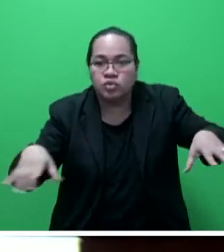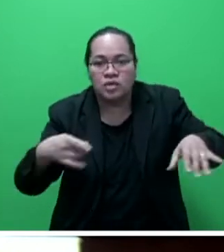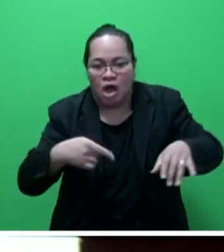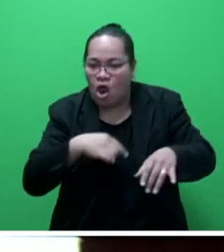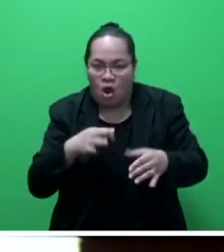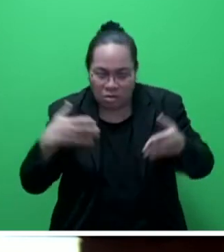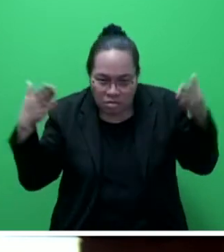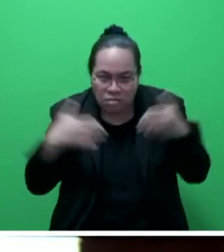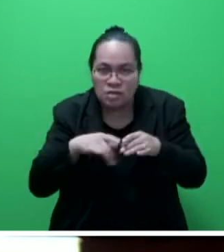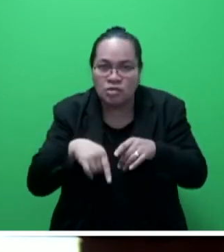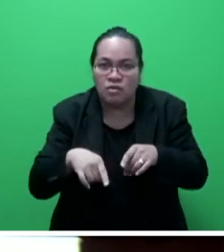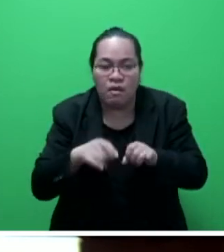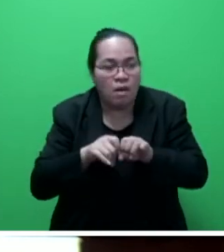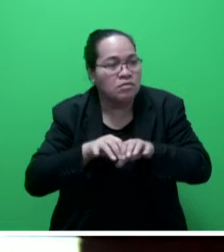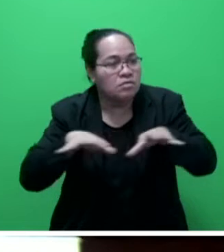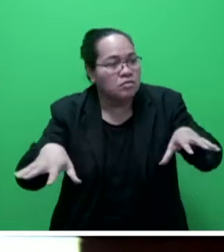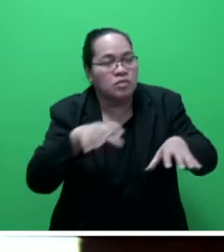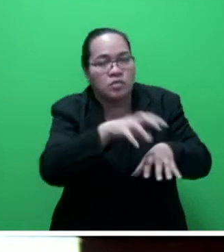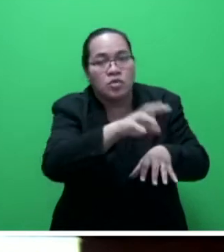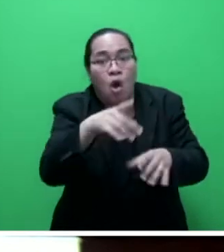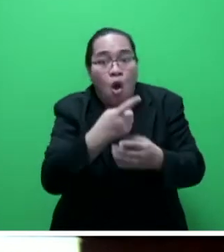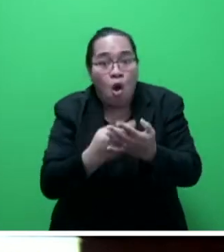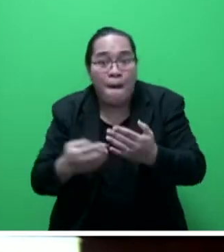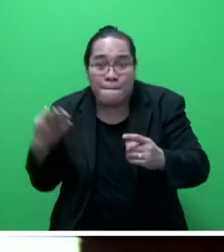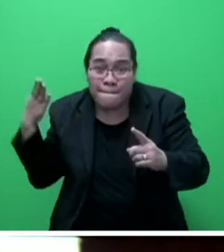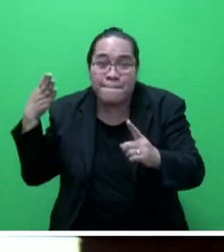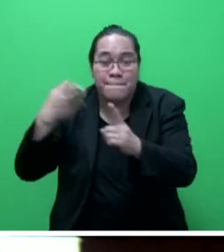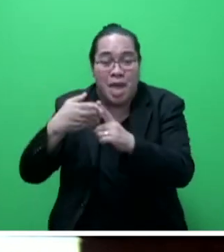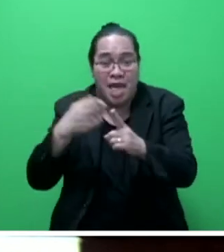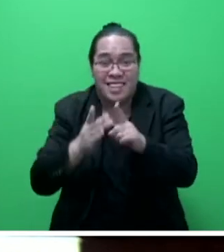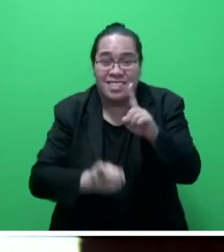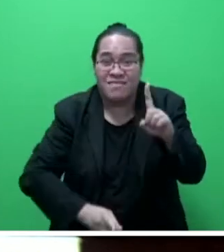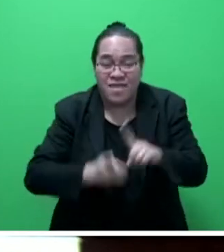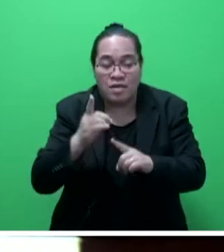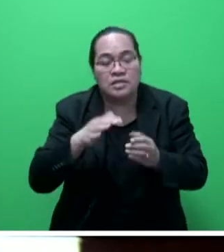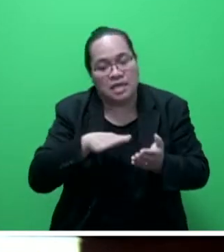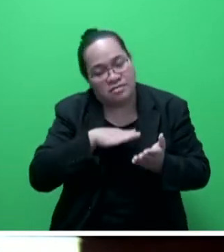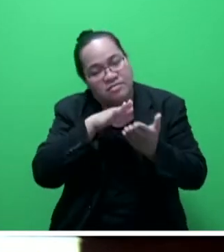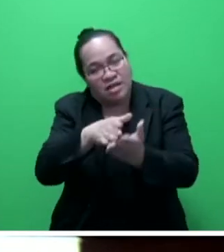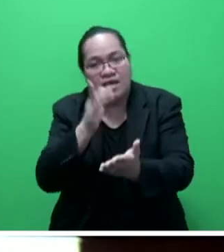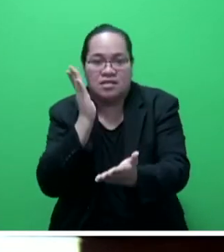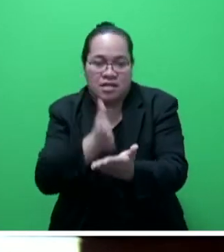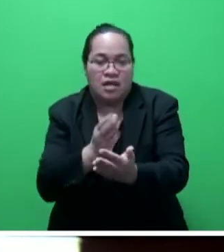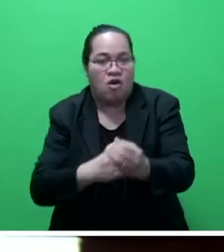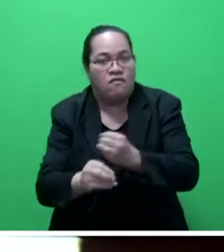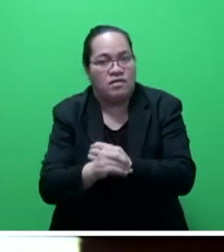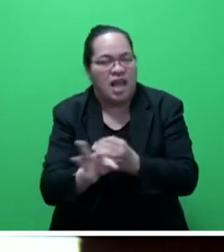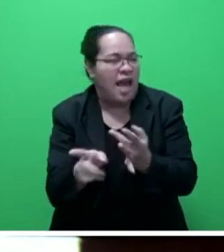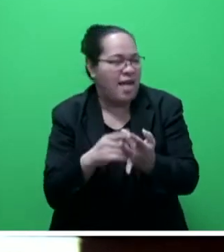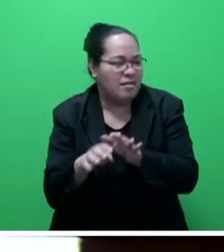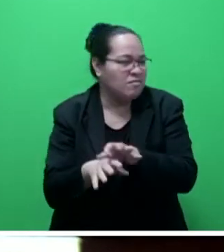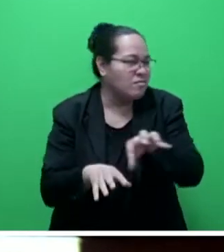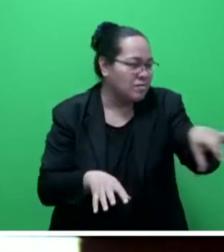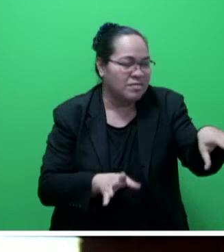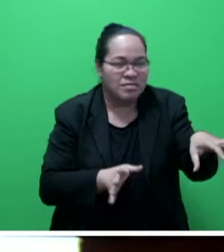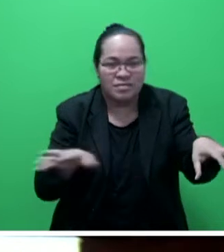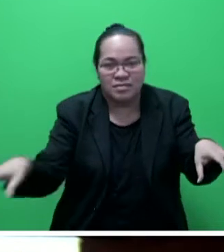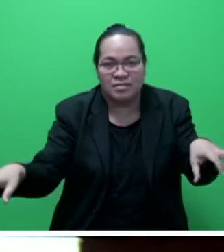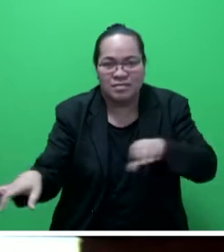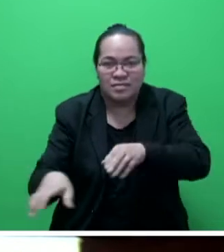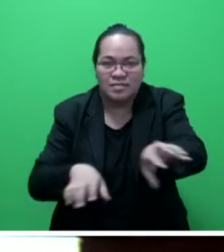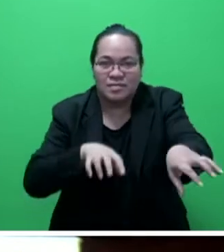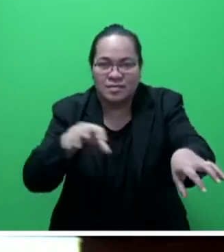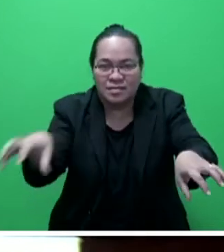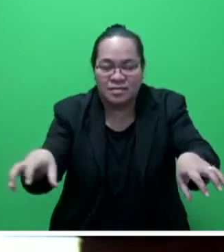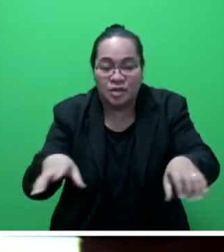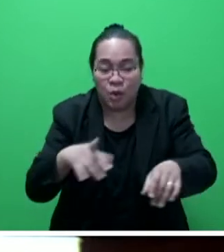only major development are forwarded to the Office of the Town and Country Planning, and this would allow Town and Country